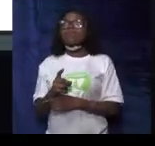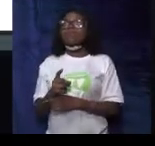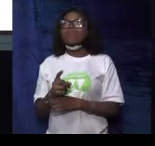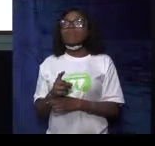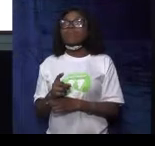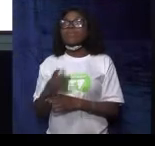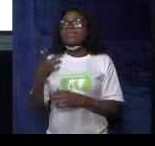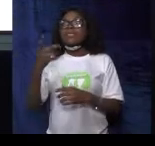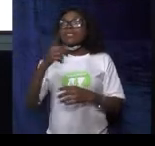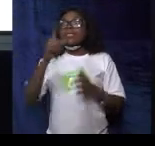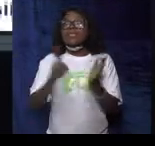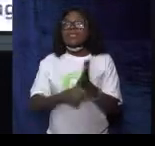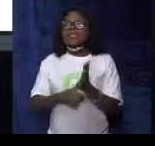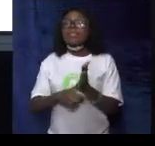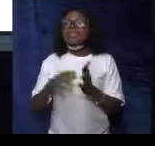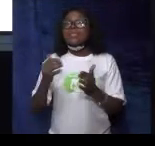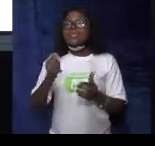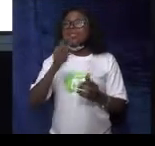one.